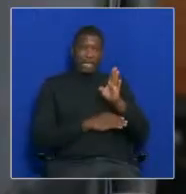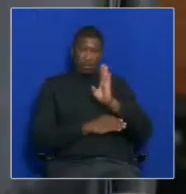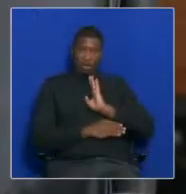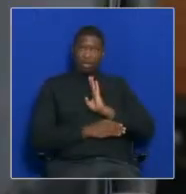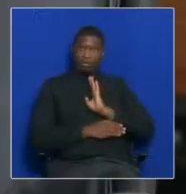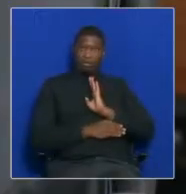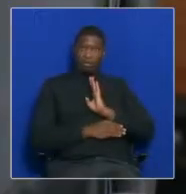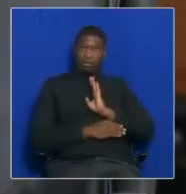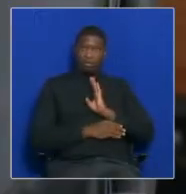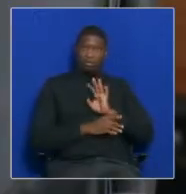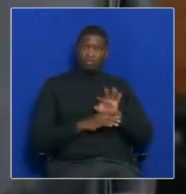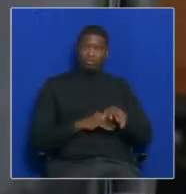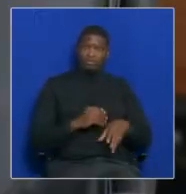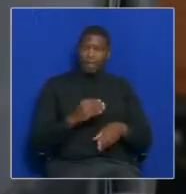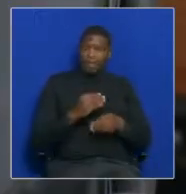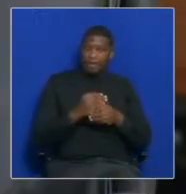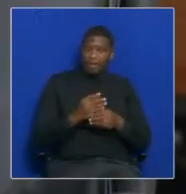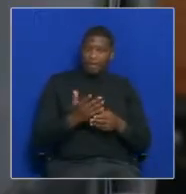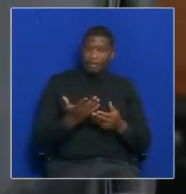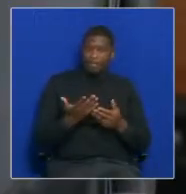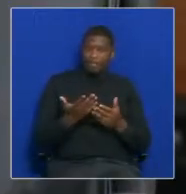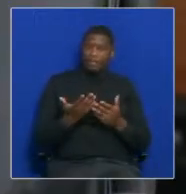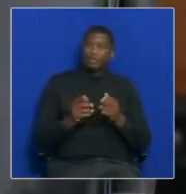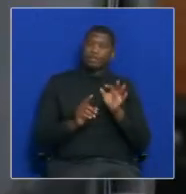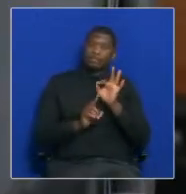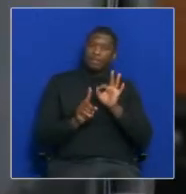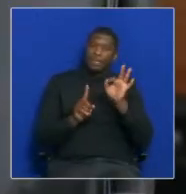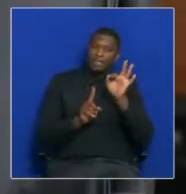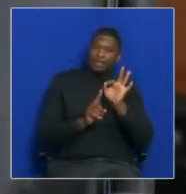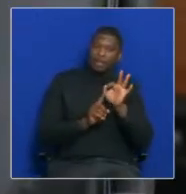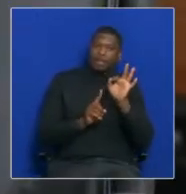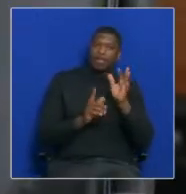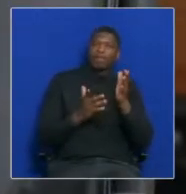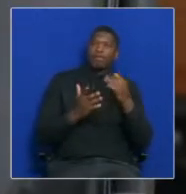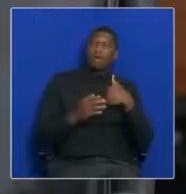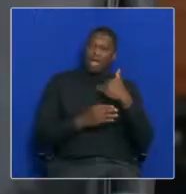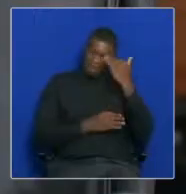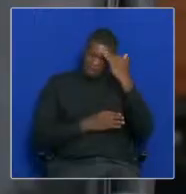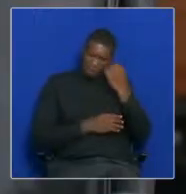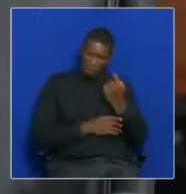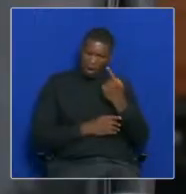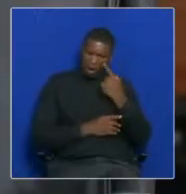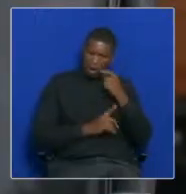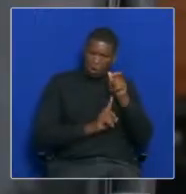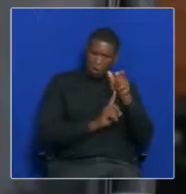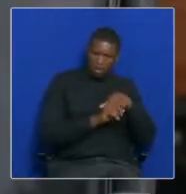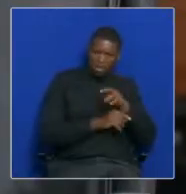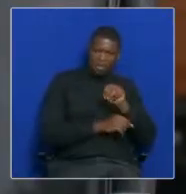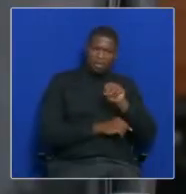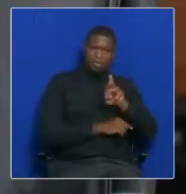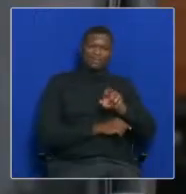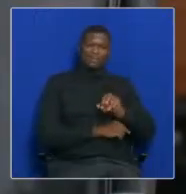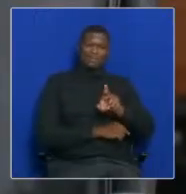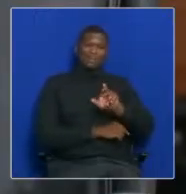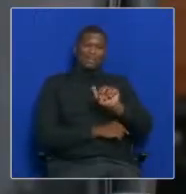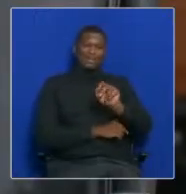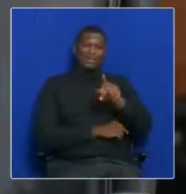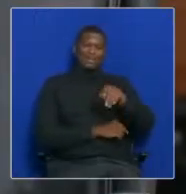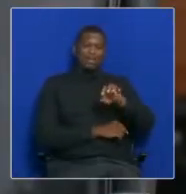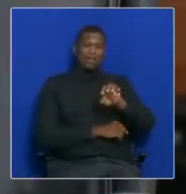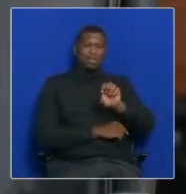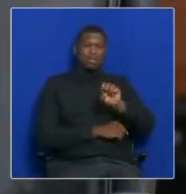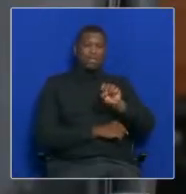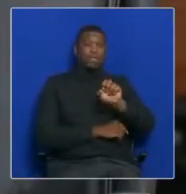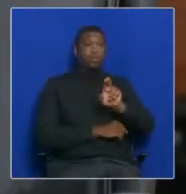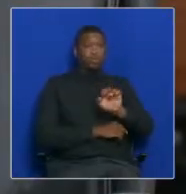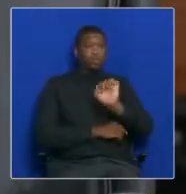And particularly, I know one of the witnesses, Mr. Rapesu, you would have been also